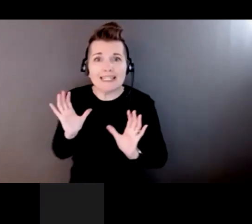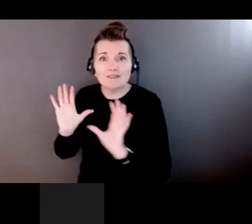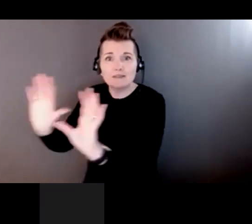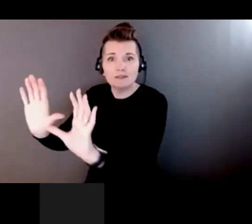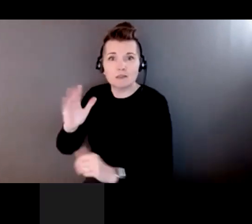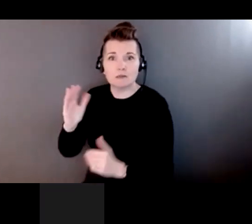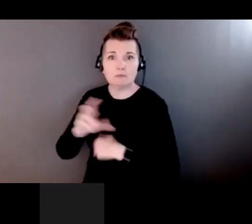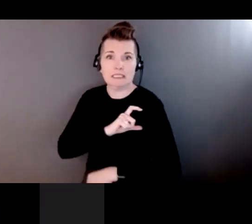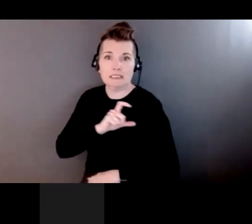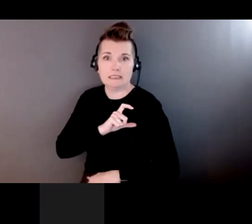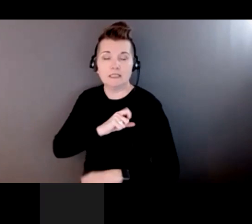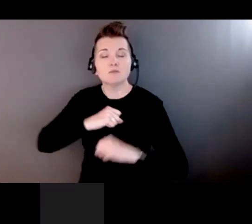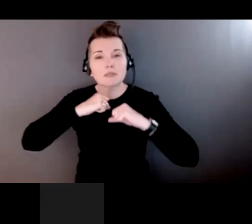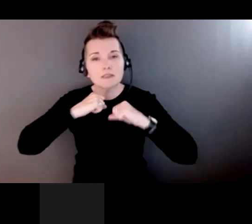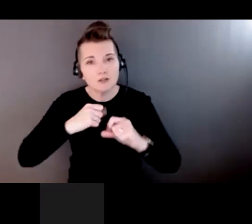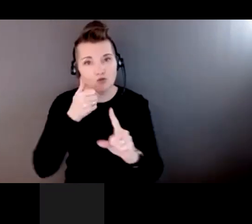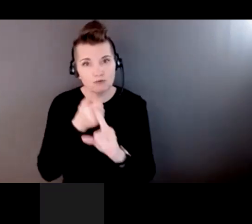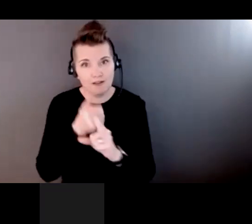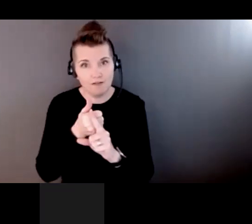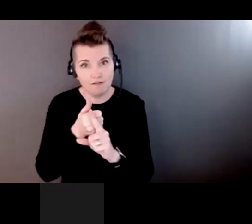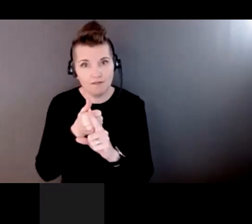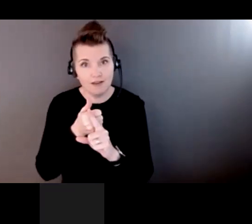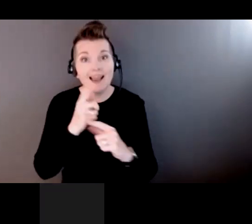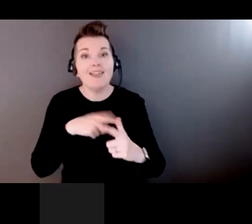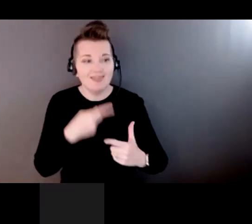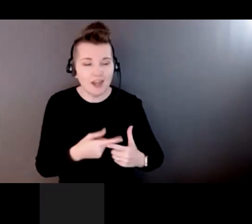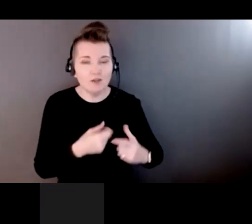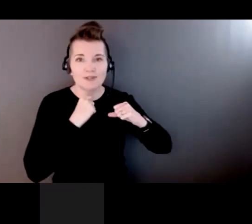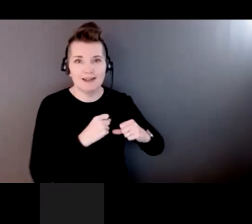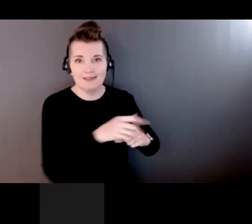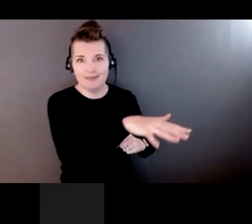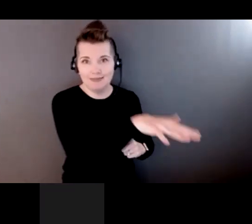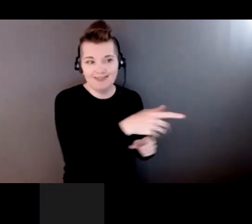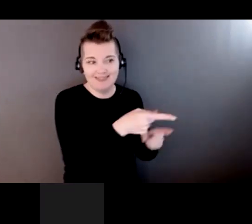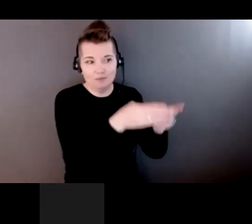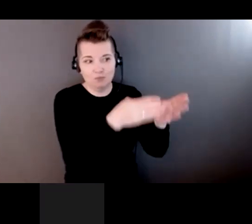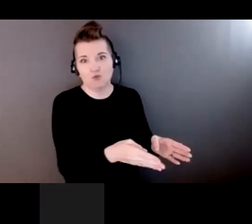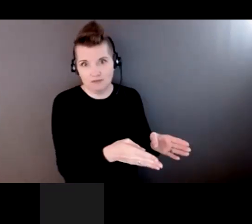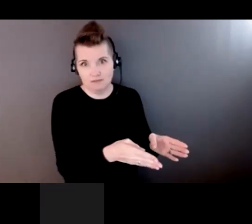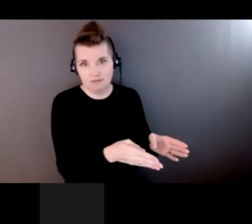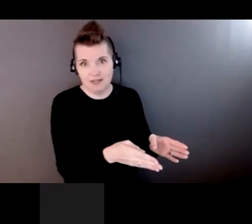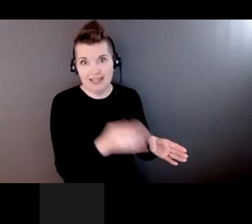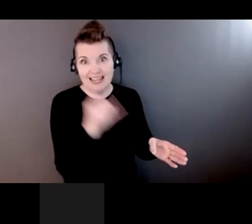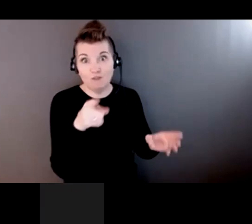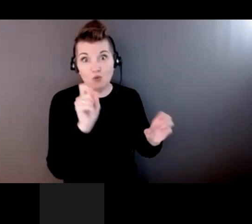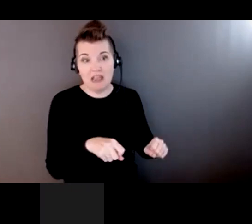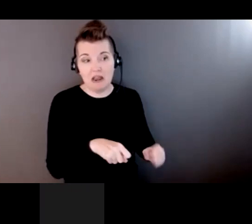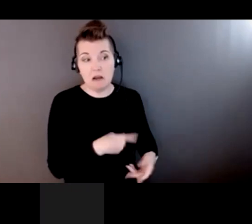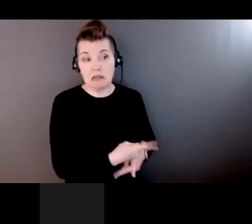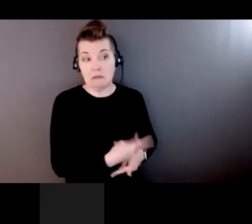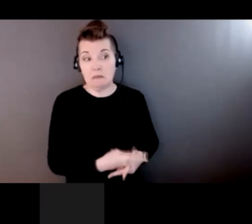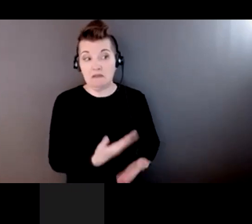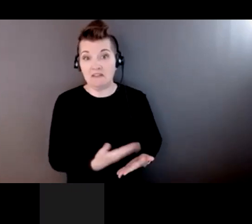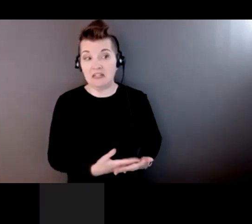yourself, protect your loved one. Make sure if you're able to gather the evidence, and call the police so that they can do their job.